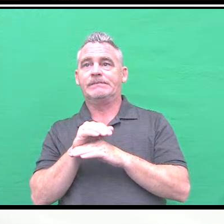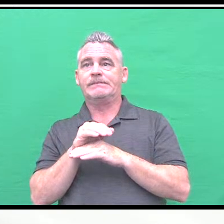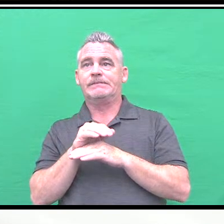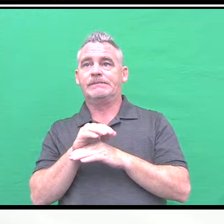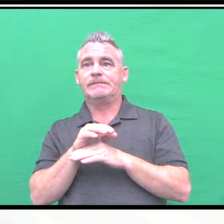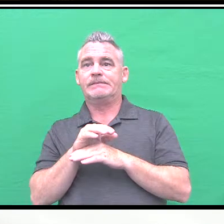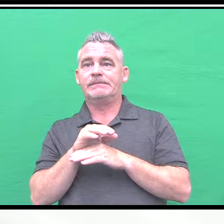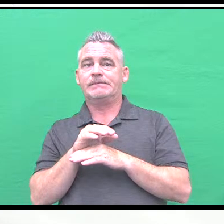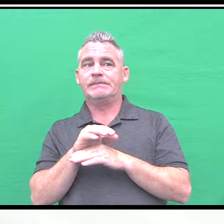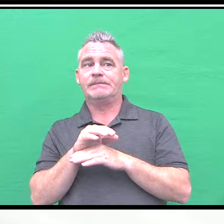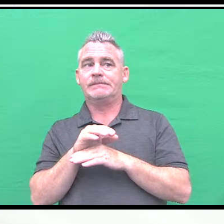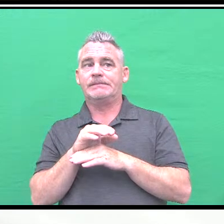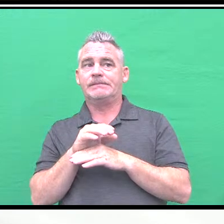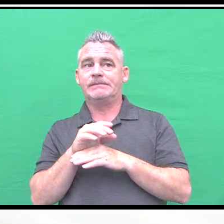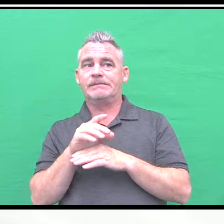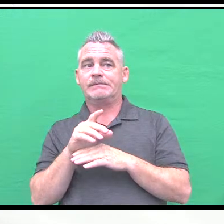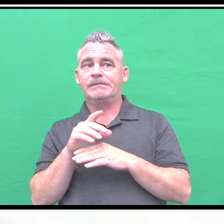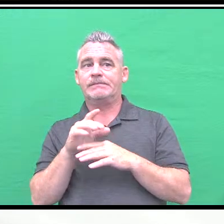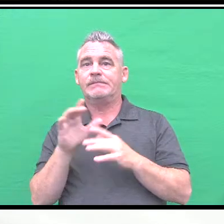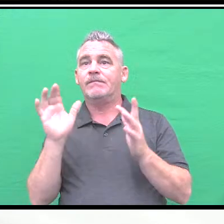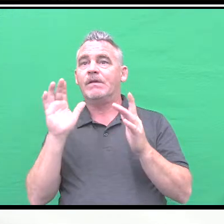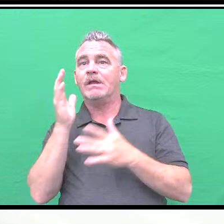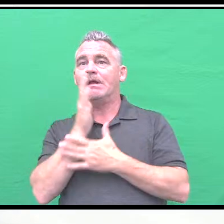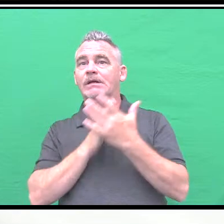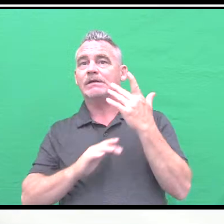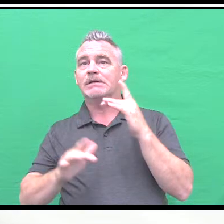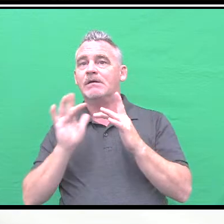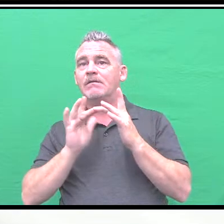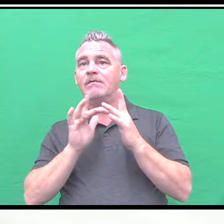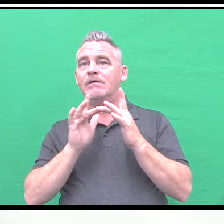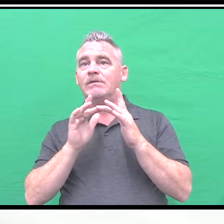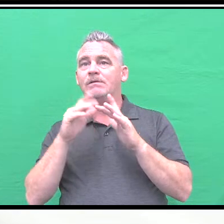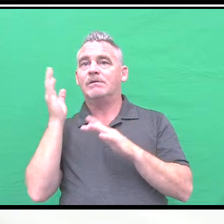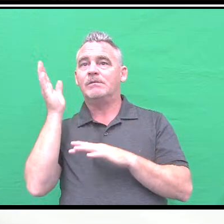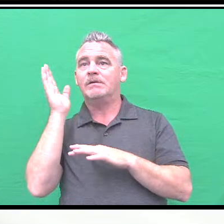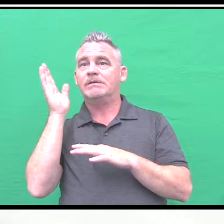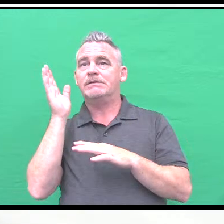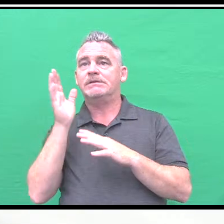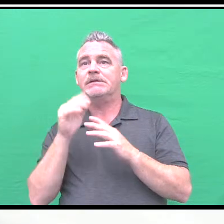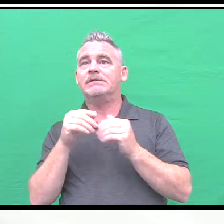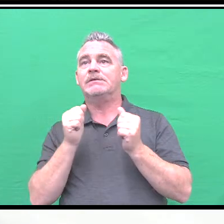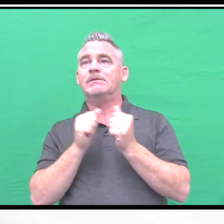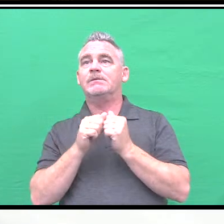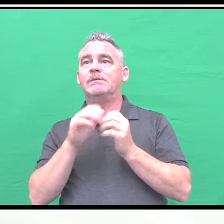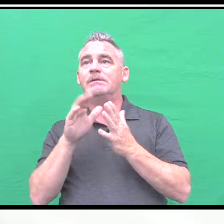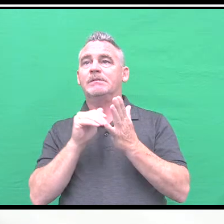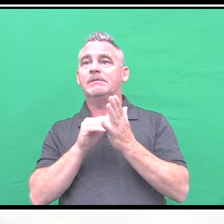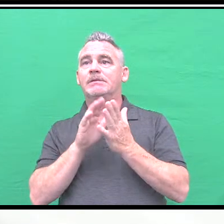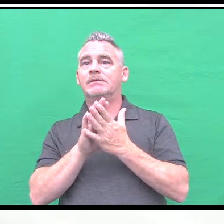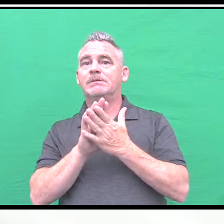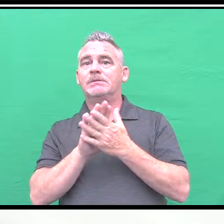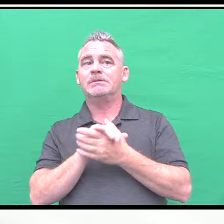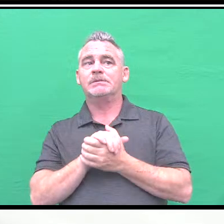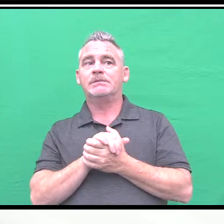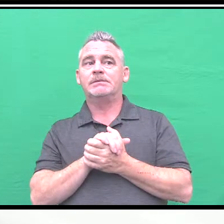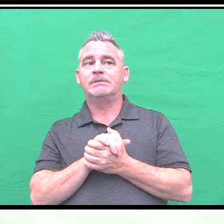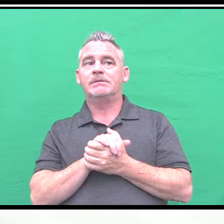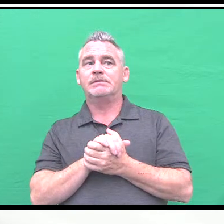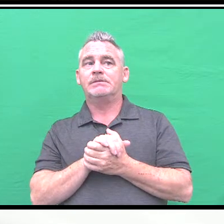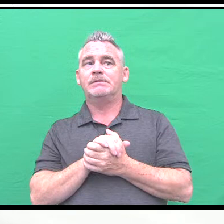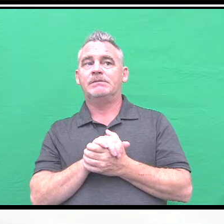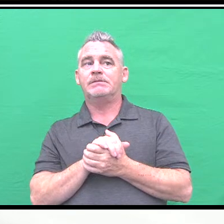students also did virtual presentations to middle schoolers over the course of 3 days. Oh wait, whoops, that was the next slide. Here, I'll do this one